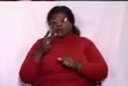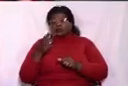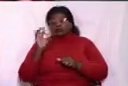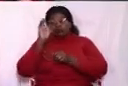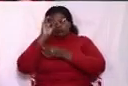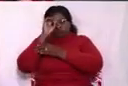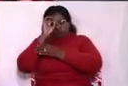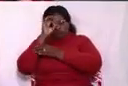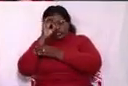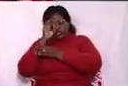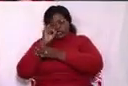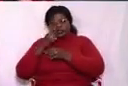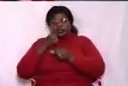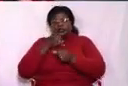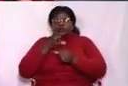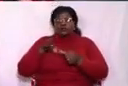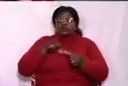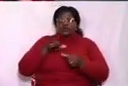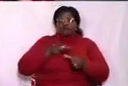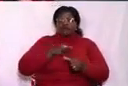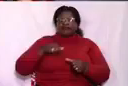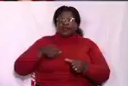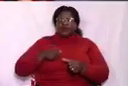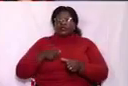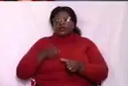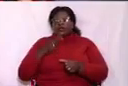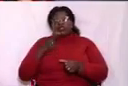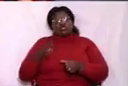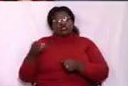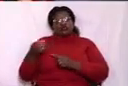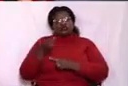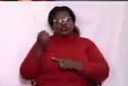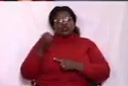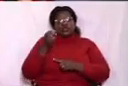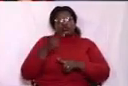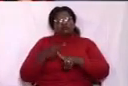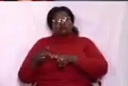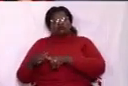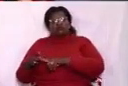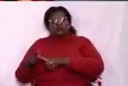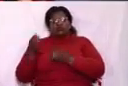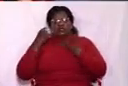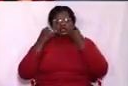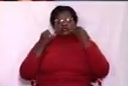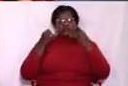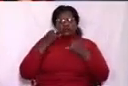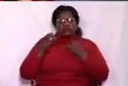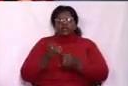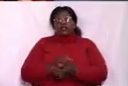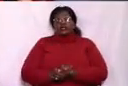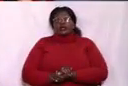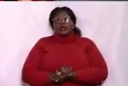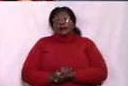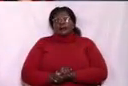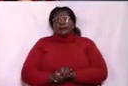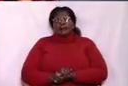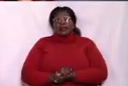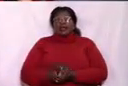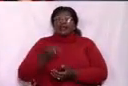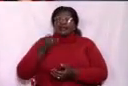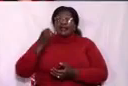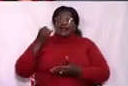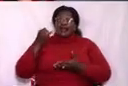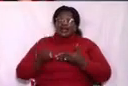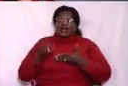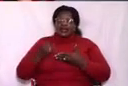you don't miss out on anything. So, like I said, at the end of this show, we